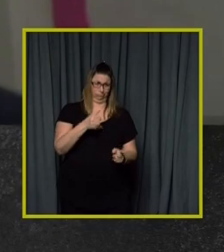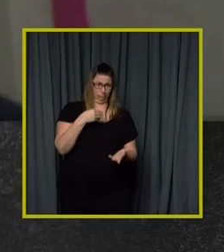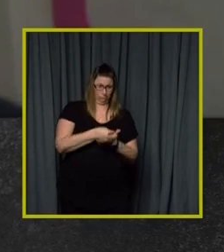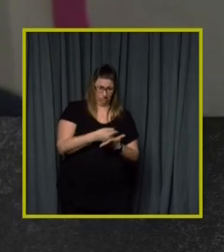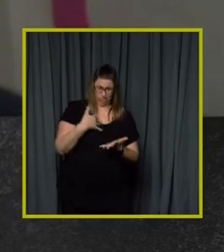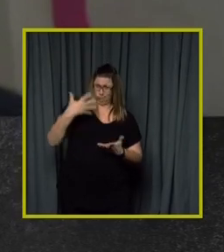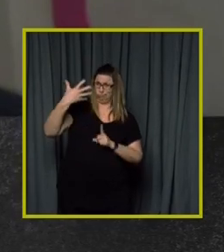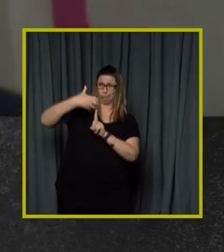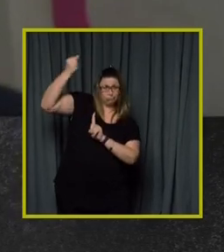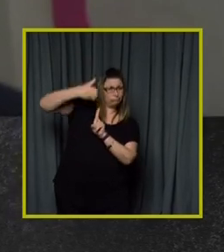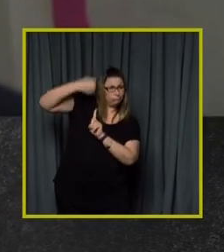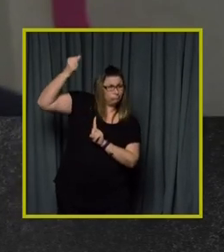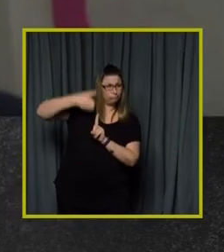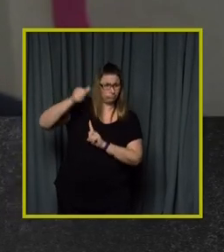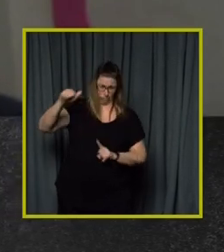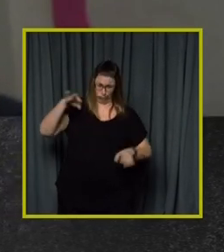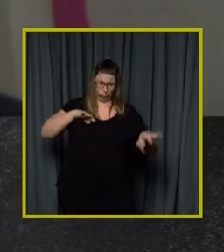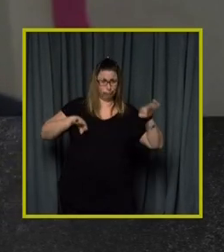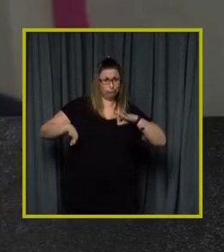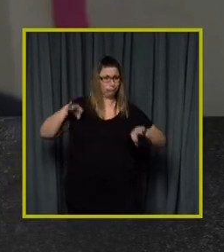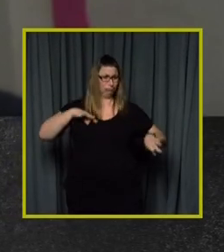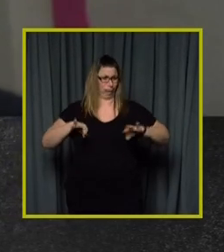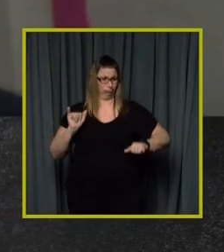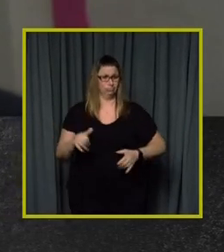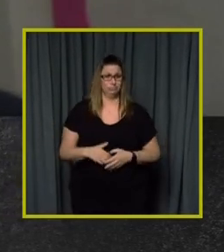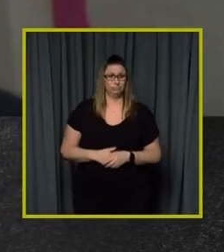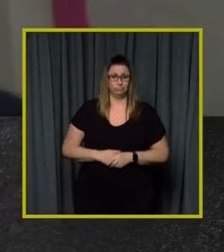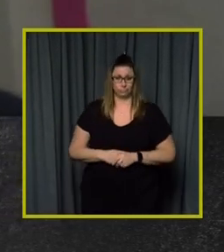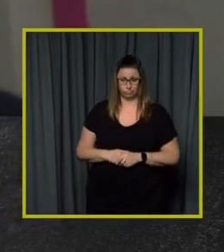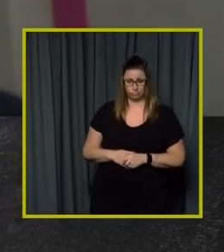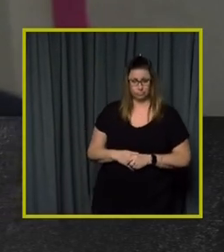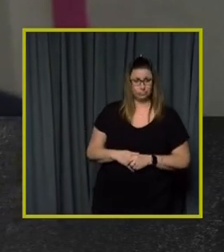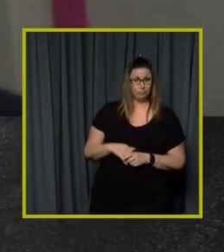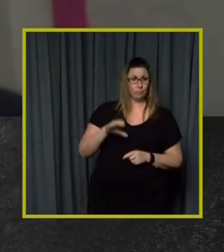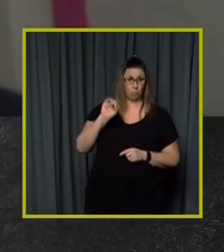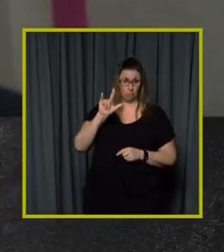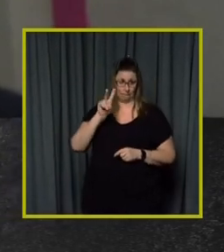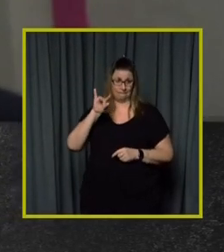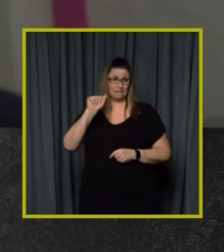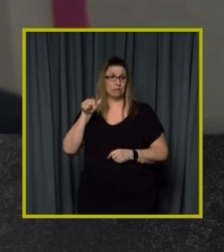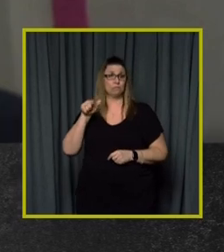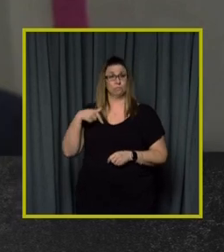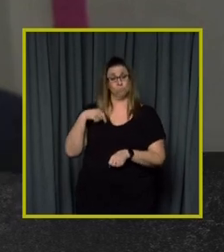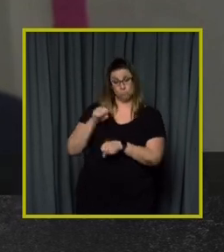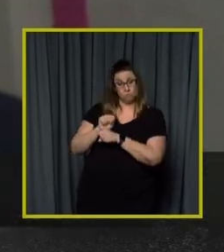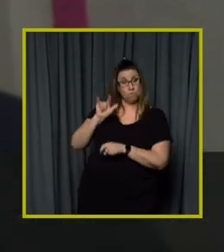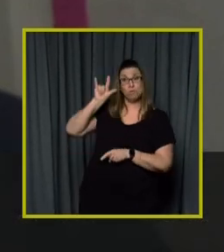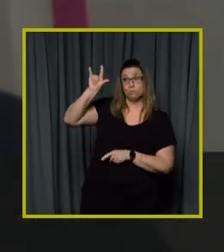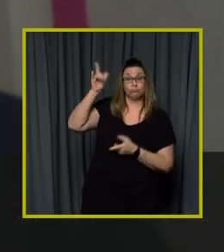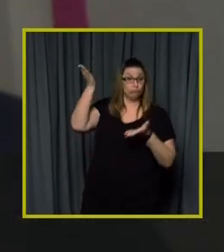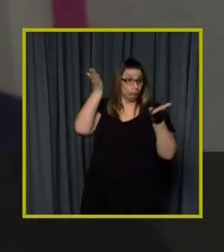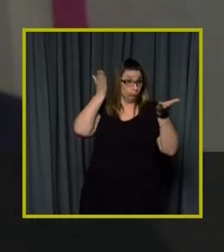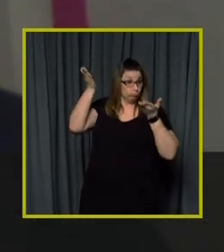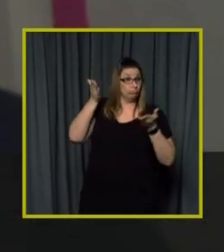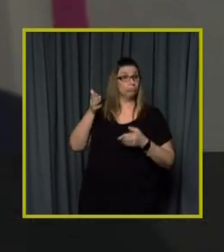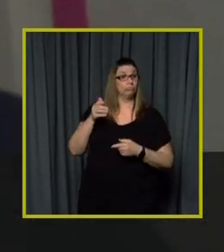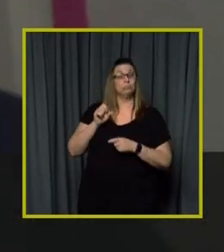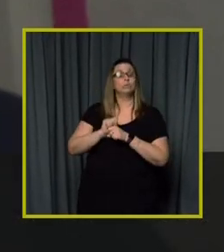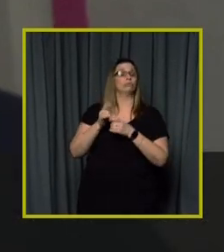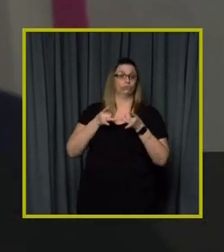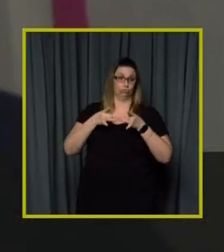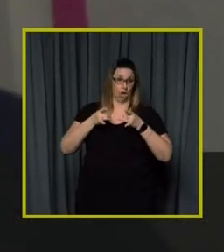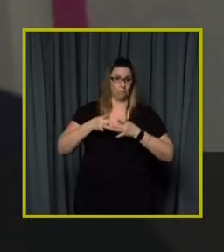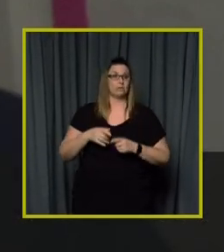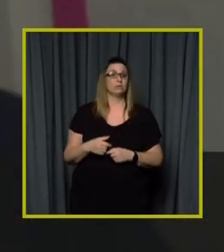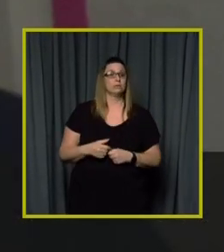My name is Olivia Williams. I work at Starbucks in the Orlando International Airport. My coworkers and I began organizing a